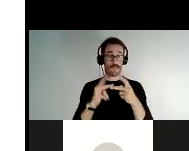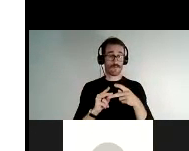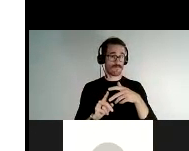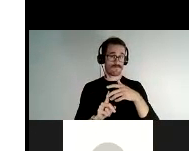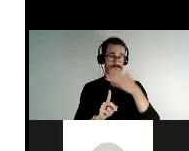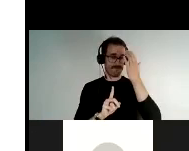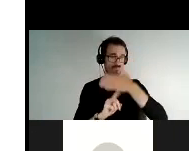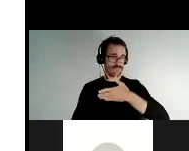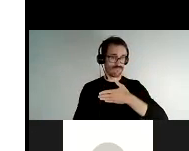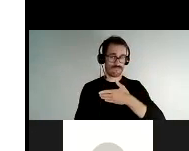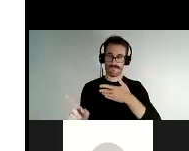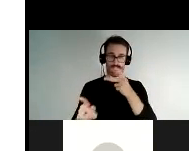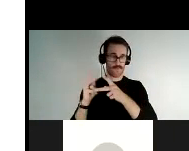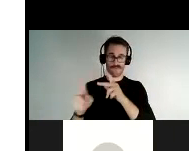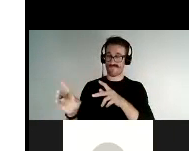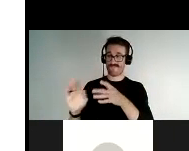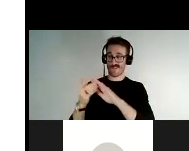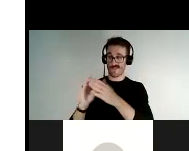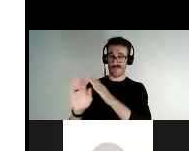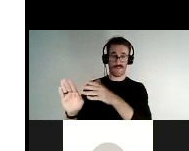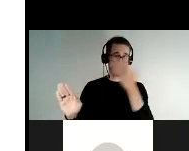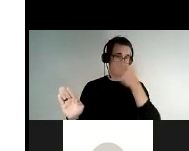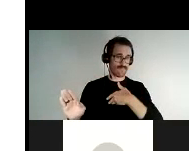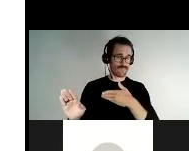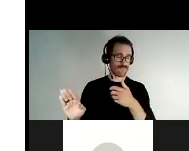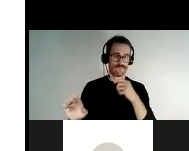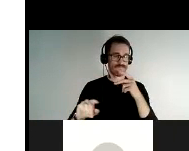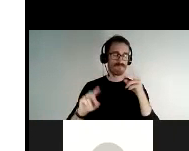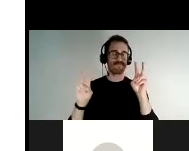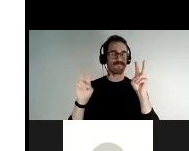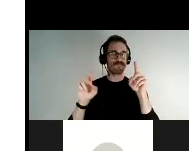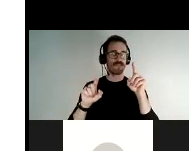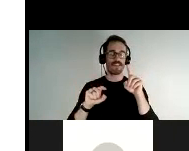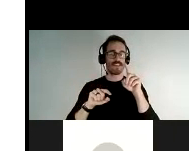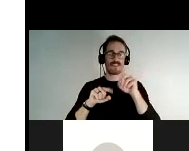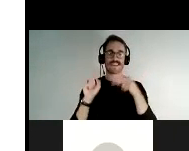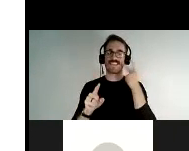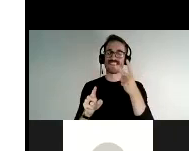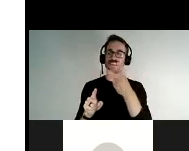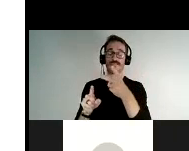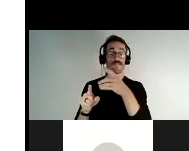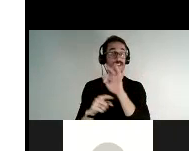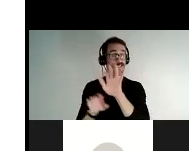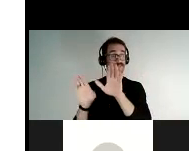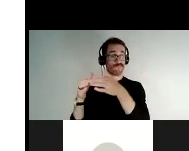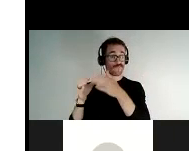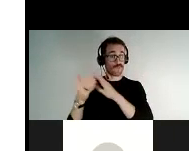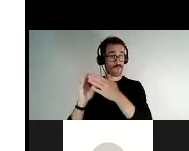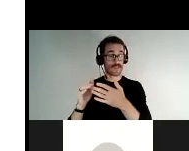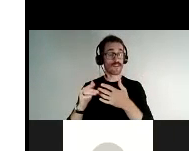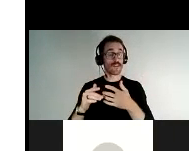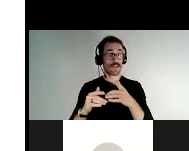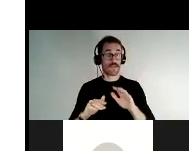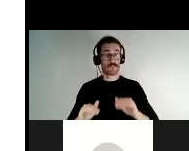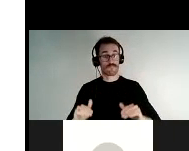time where they had to hide most of their life. They continue to hide in during